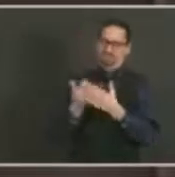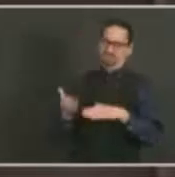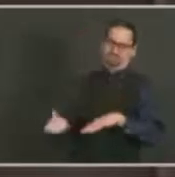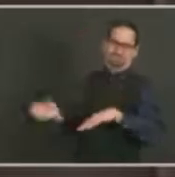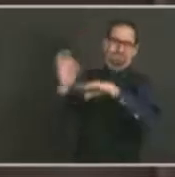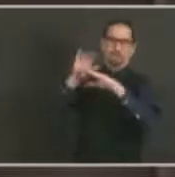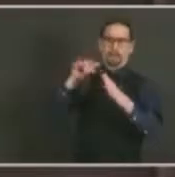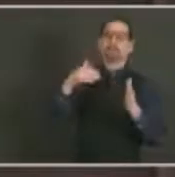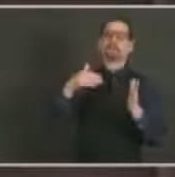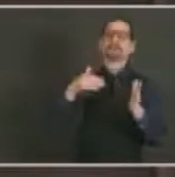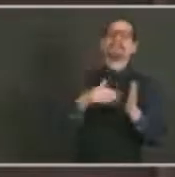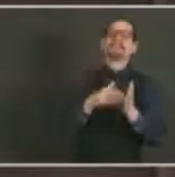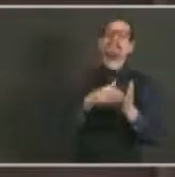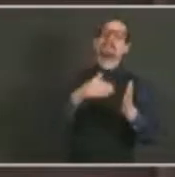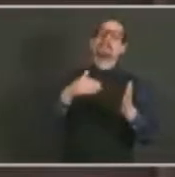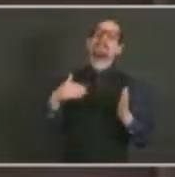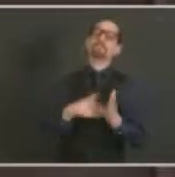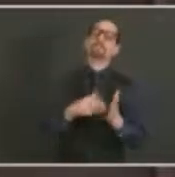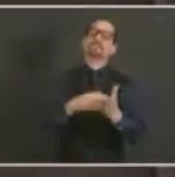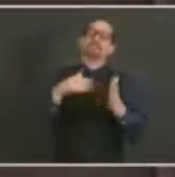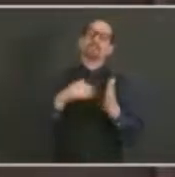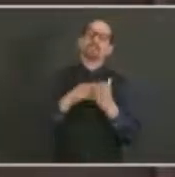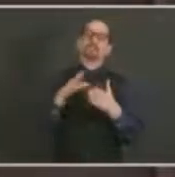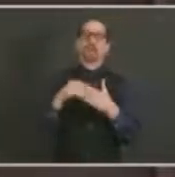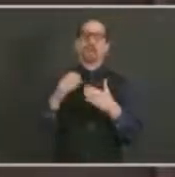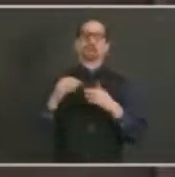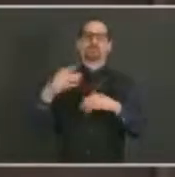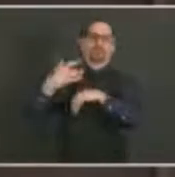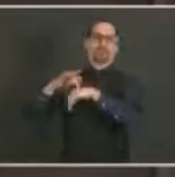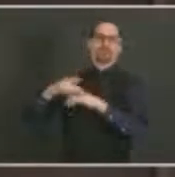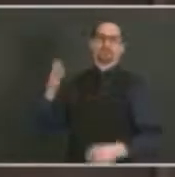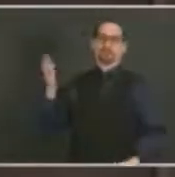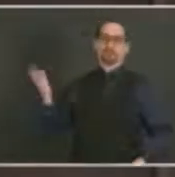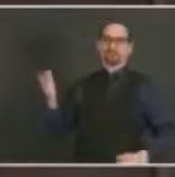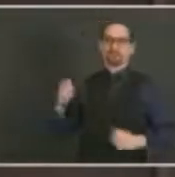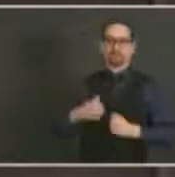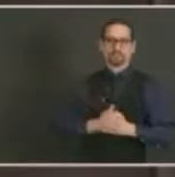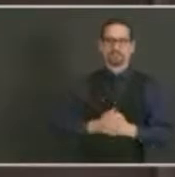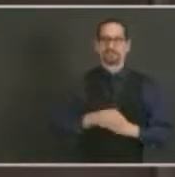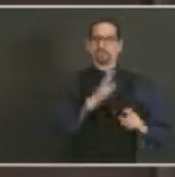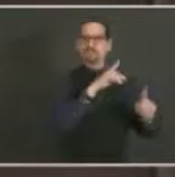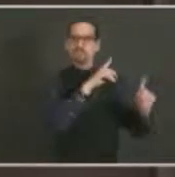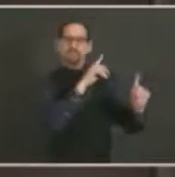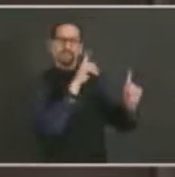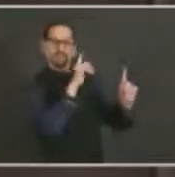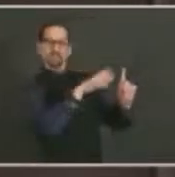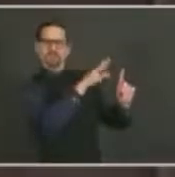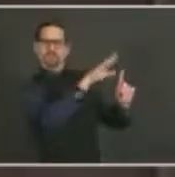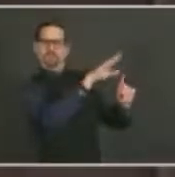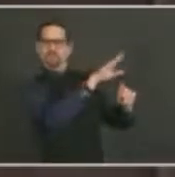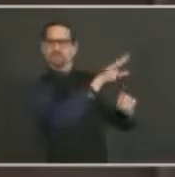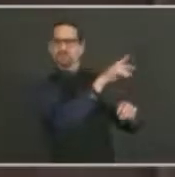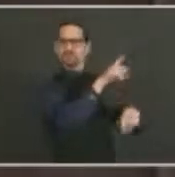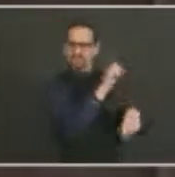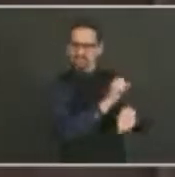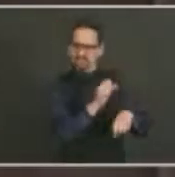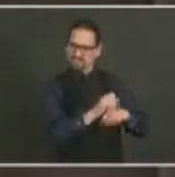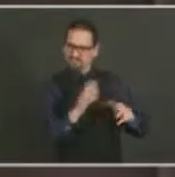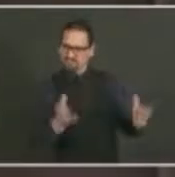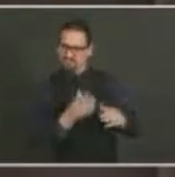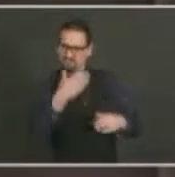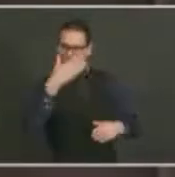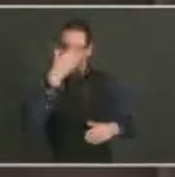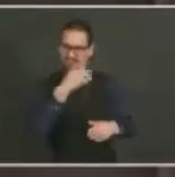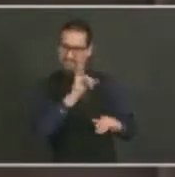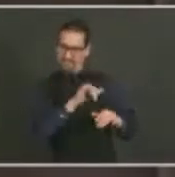about tens of millions of dollars in the other place. So, respectfully, and you've been on the forefront of this to your eternal credit. Right? We're talking about a government